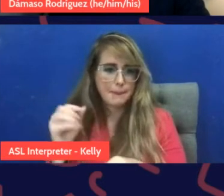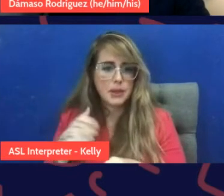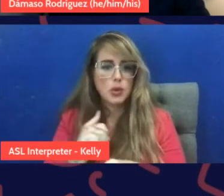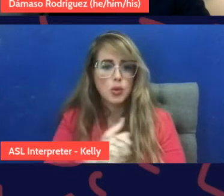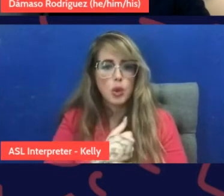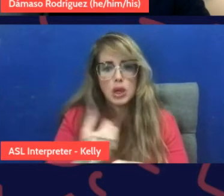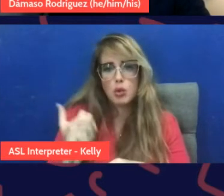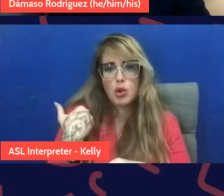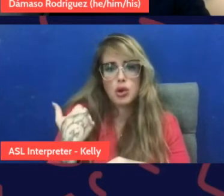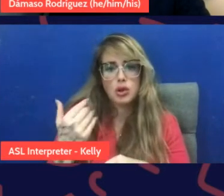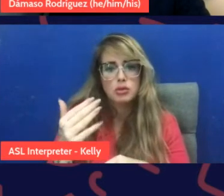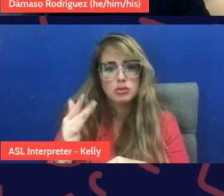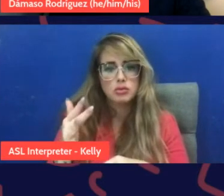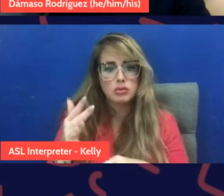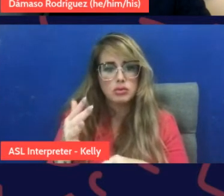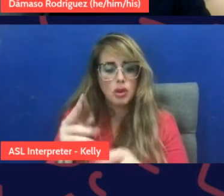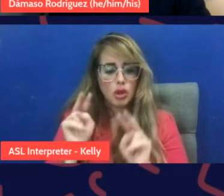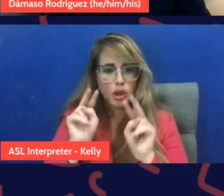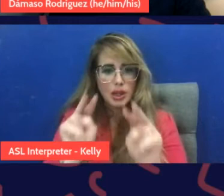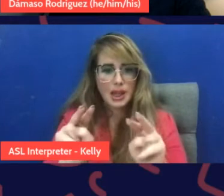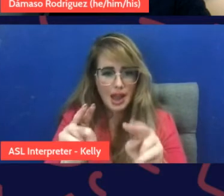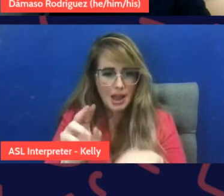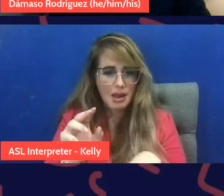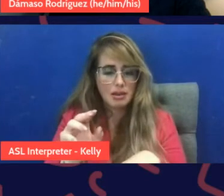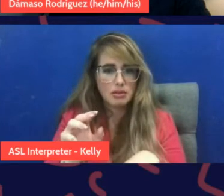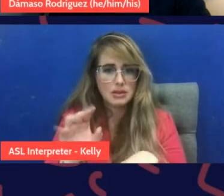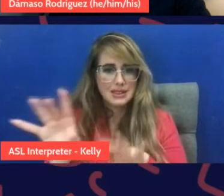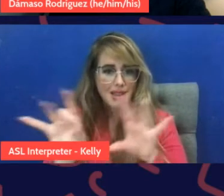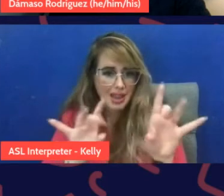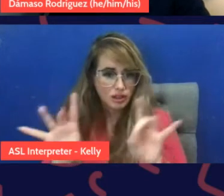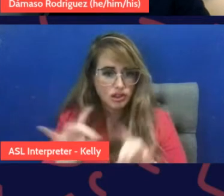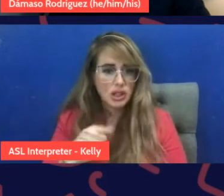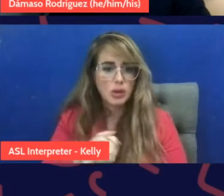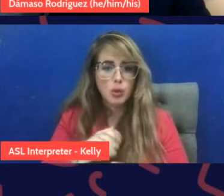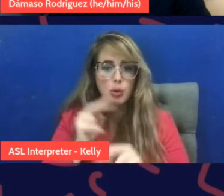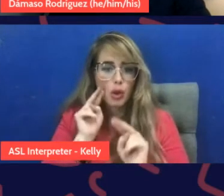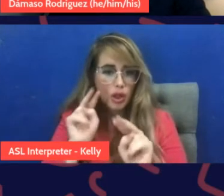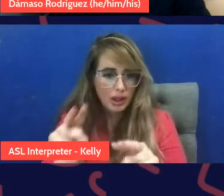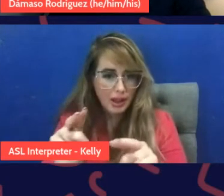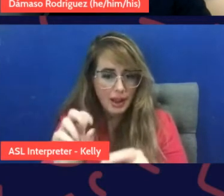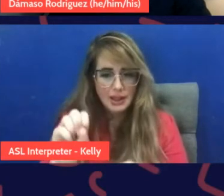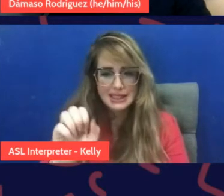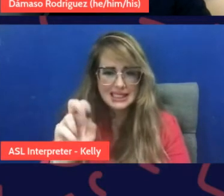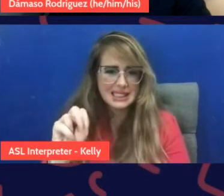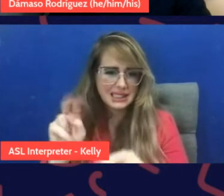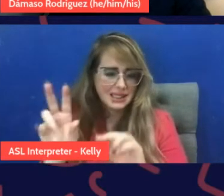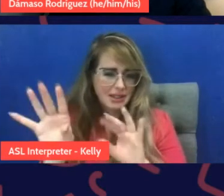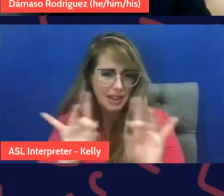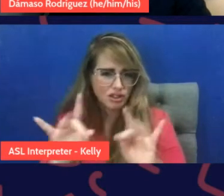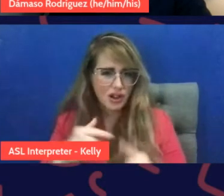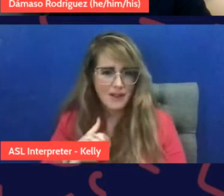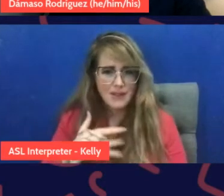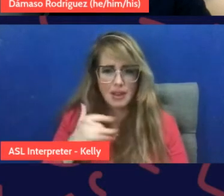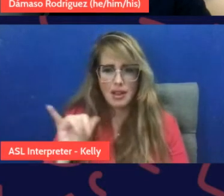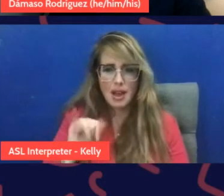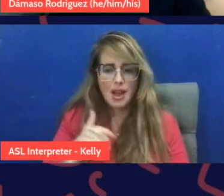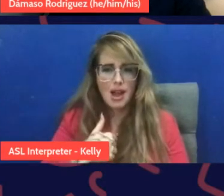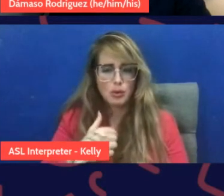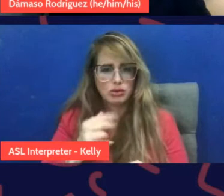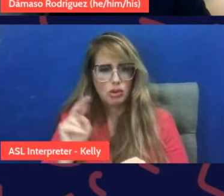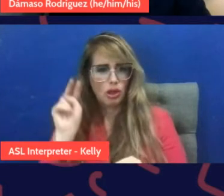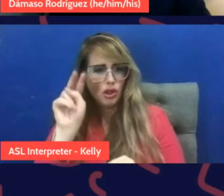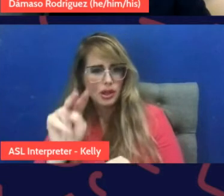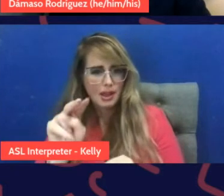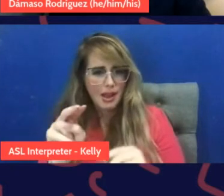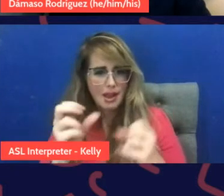we were looking at season selections, and we were looking, and I had this sensation that I felt like I was looking at a lot